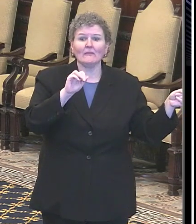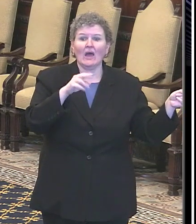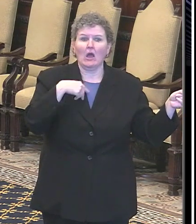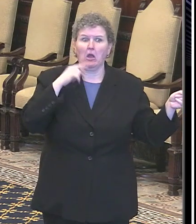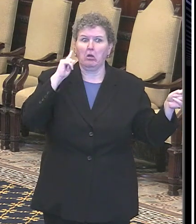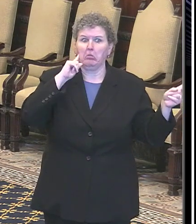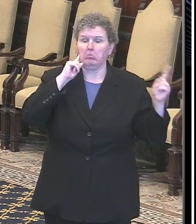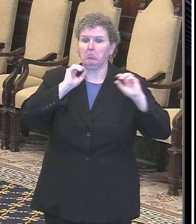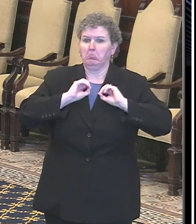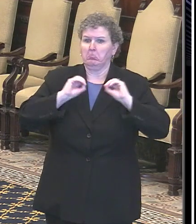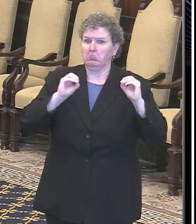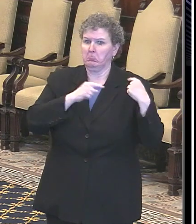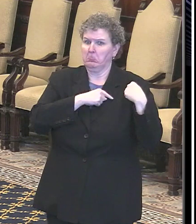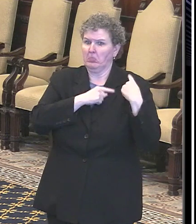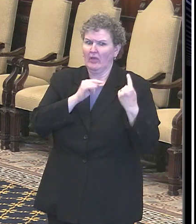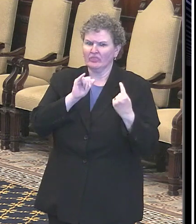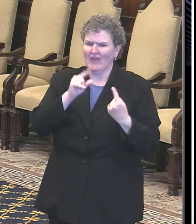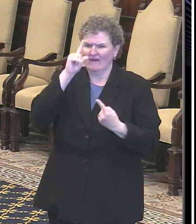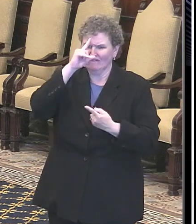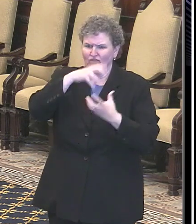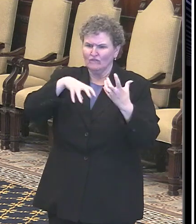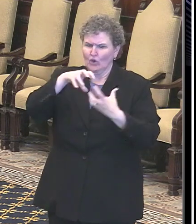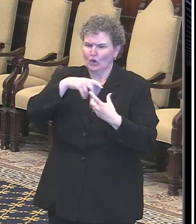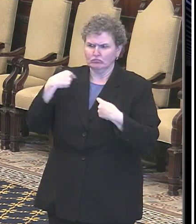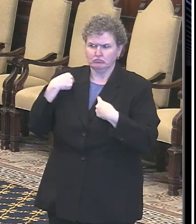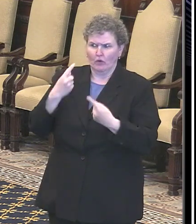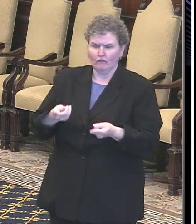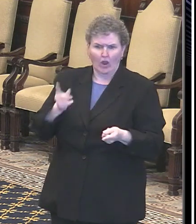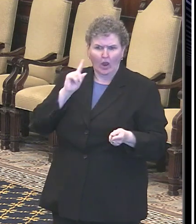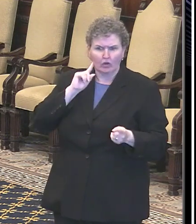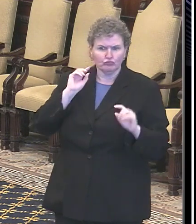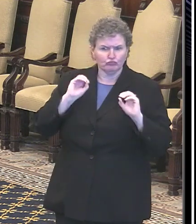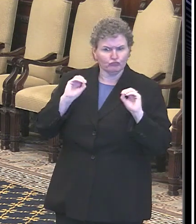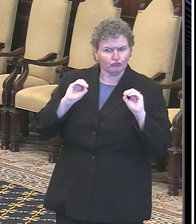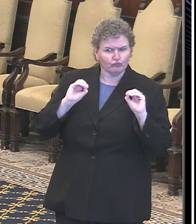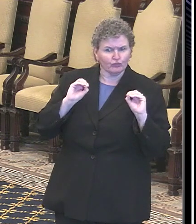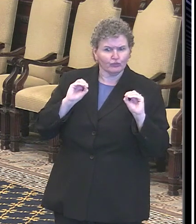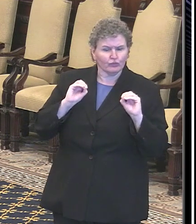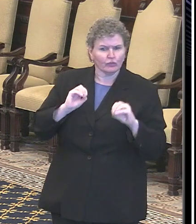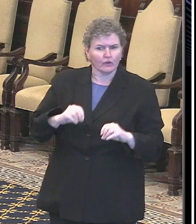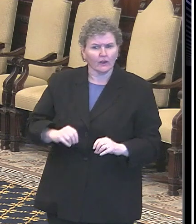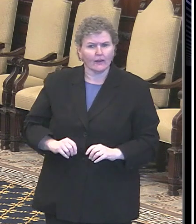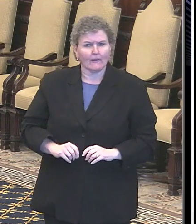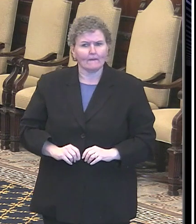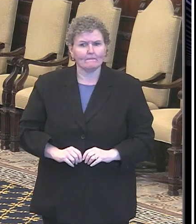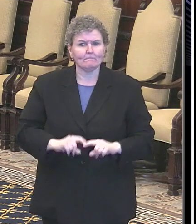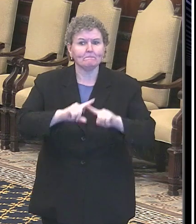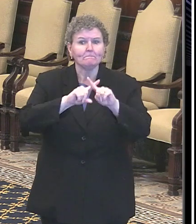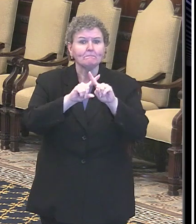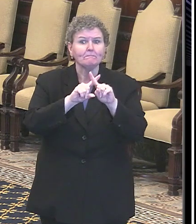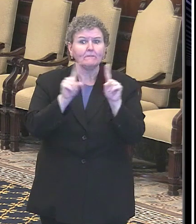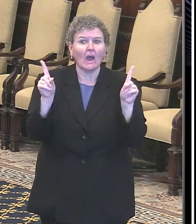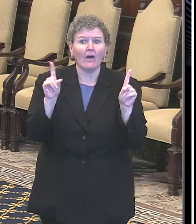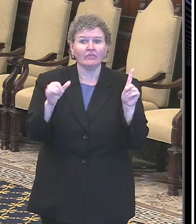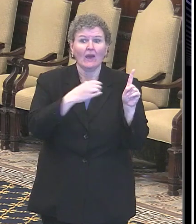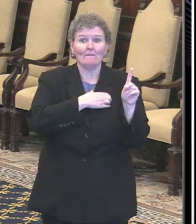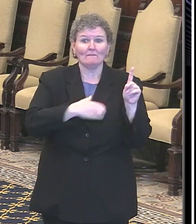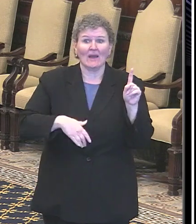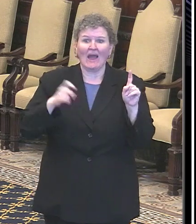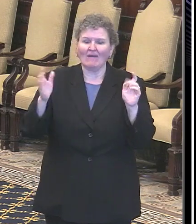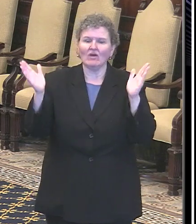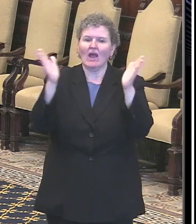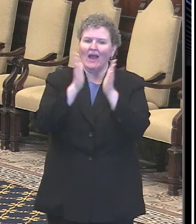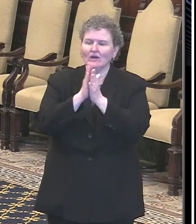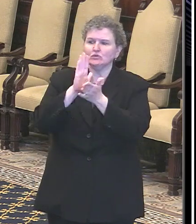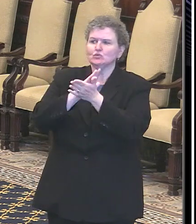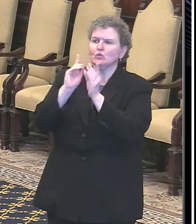that confusion, but we're not directing them out of the managing director's office or the mayor's office. So we'd have to find out if they